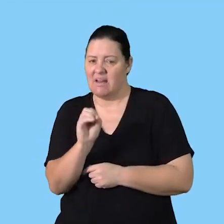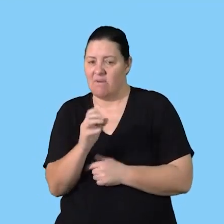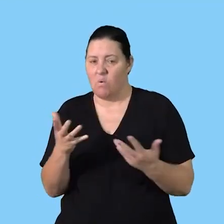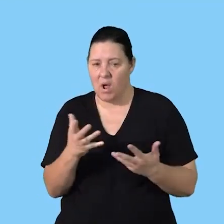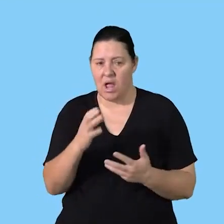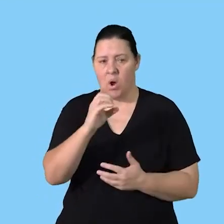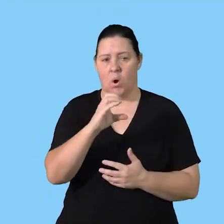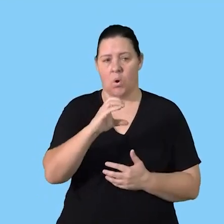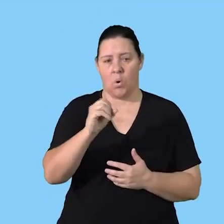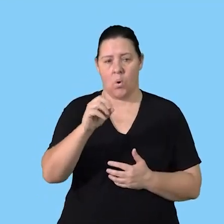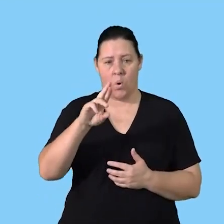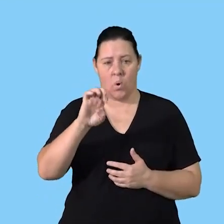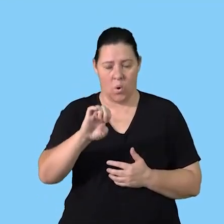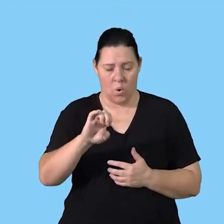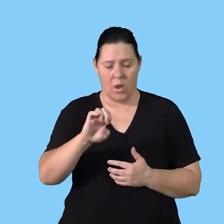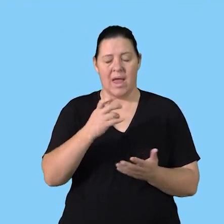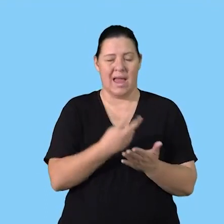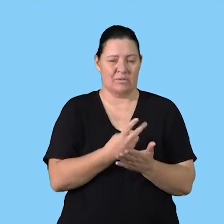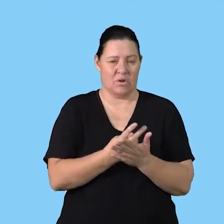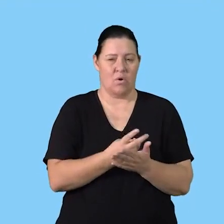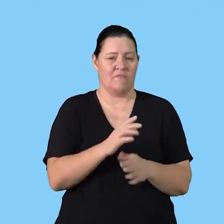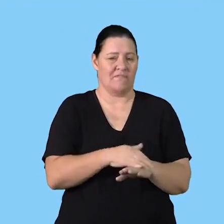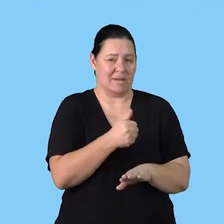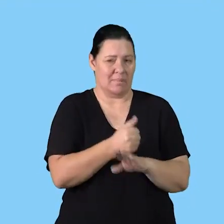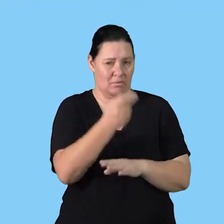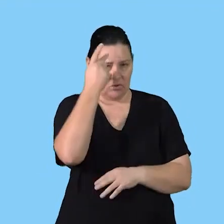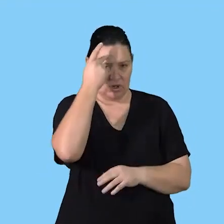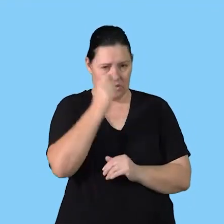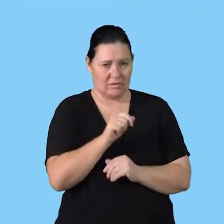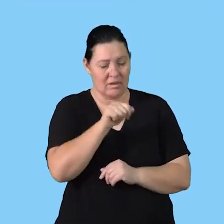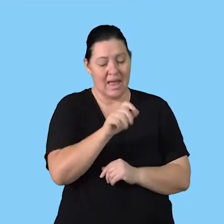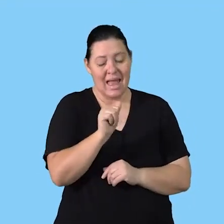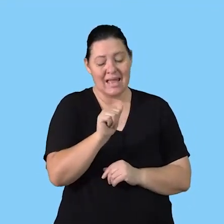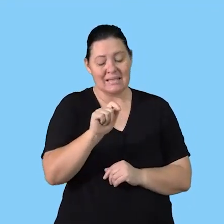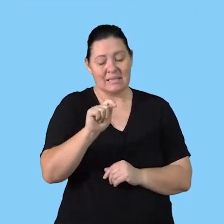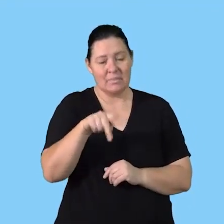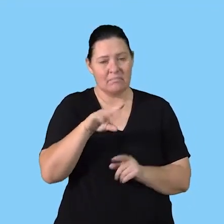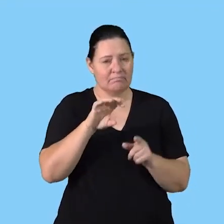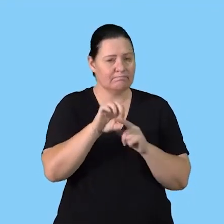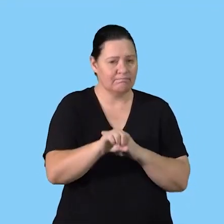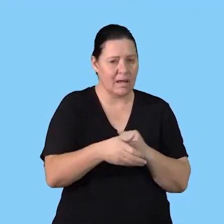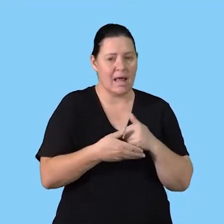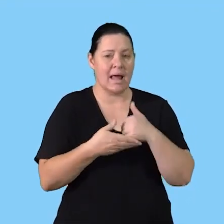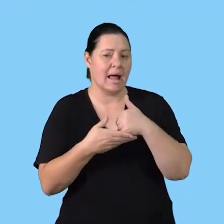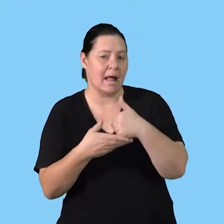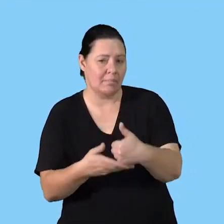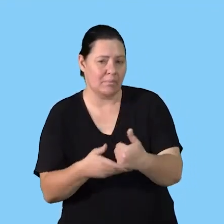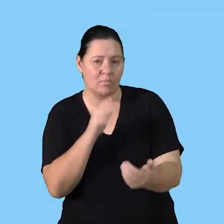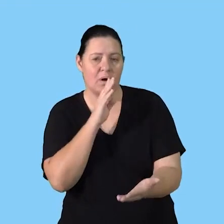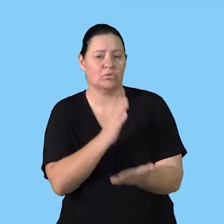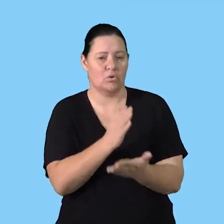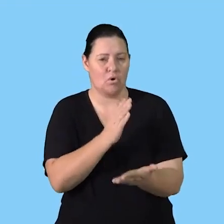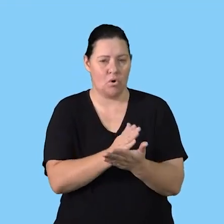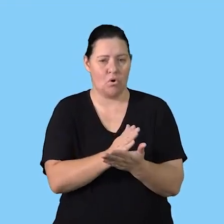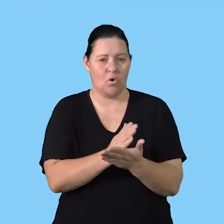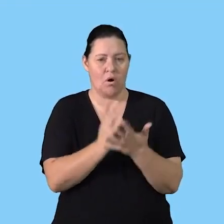in the core and the fundamental knowledge, and these ATPs will seek to assist in terms